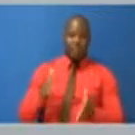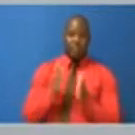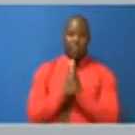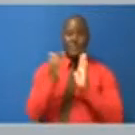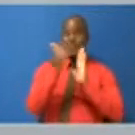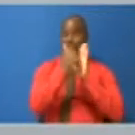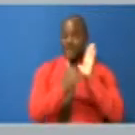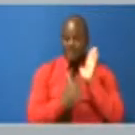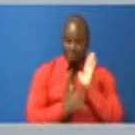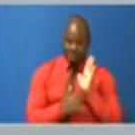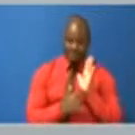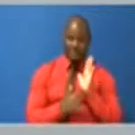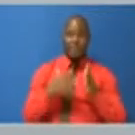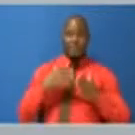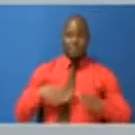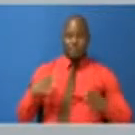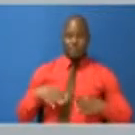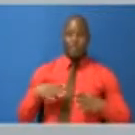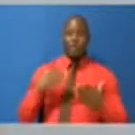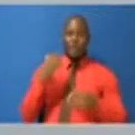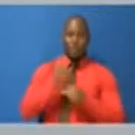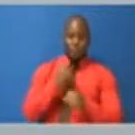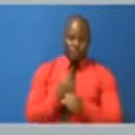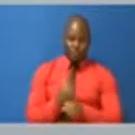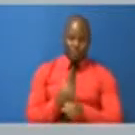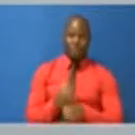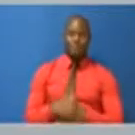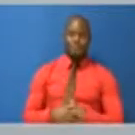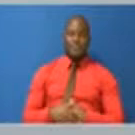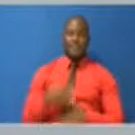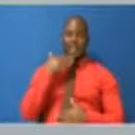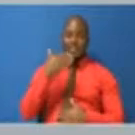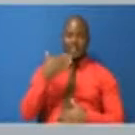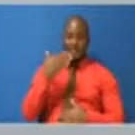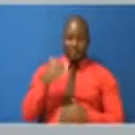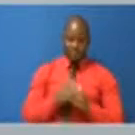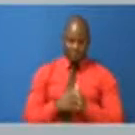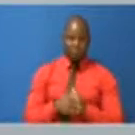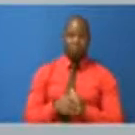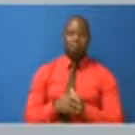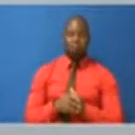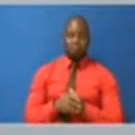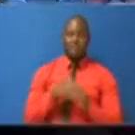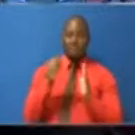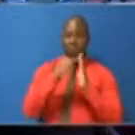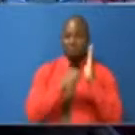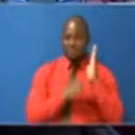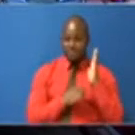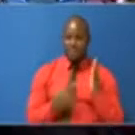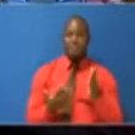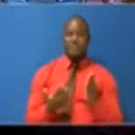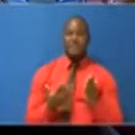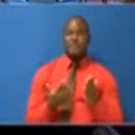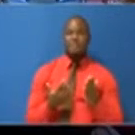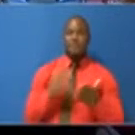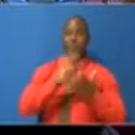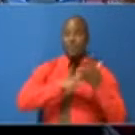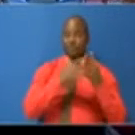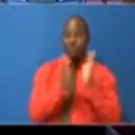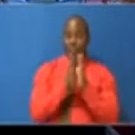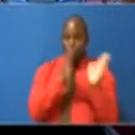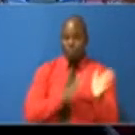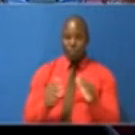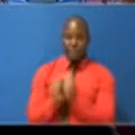manifestos people who are willing to thank you so much mr yamamu and just to point out this platform has been